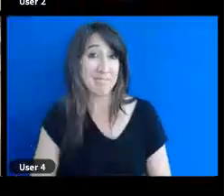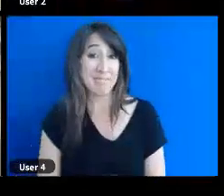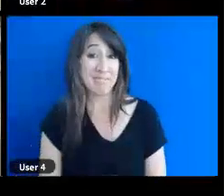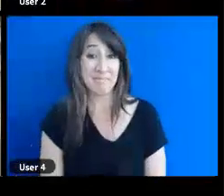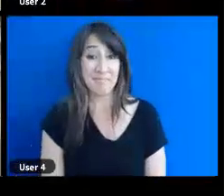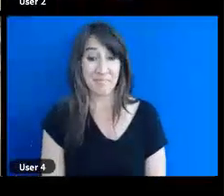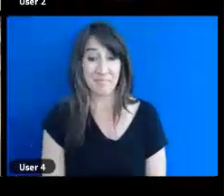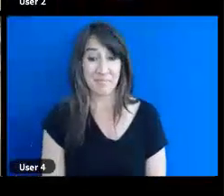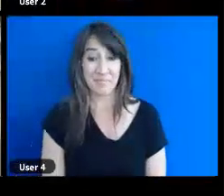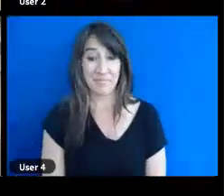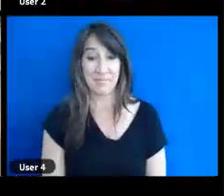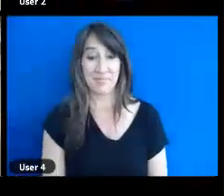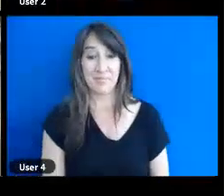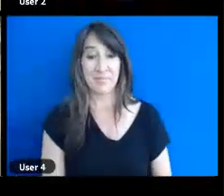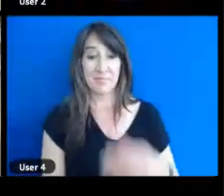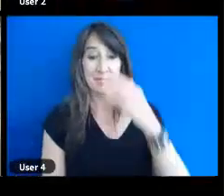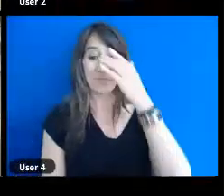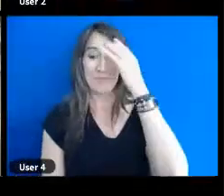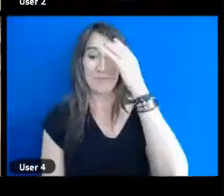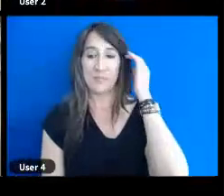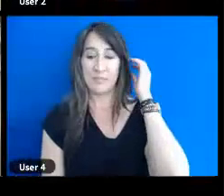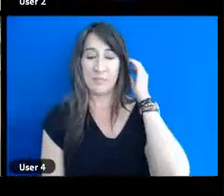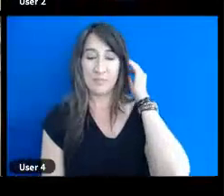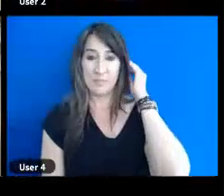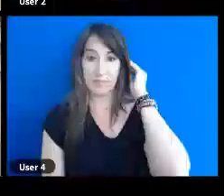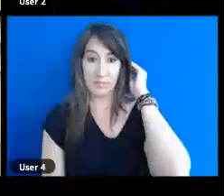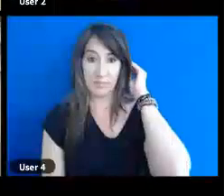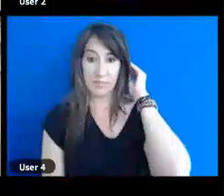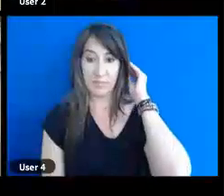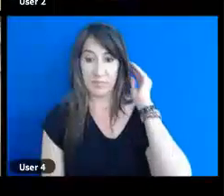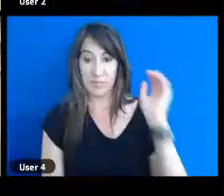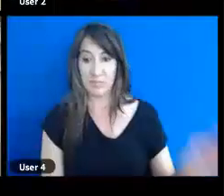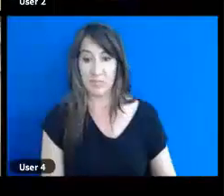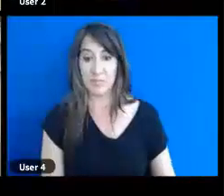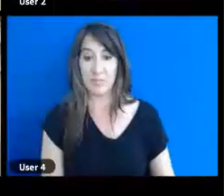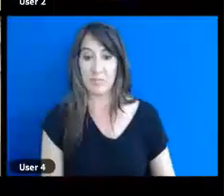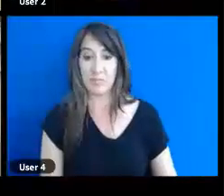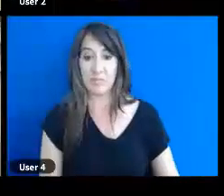would love to hear them and answer them for you.